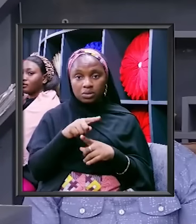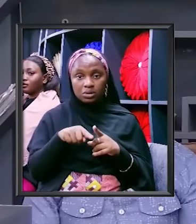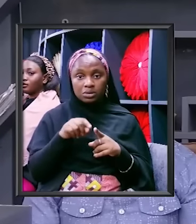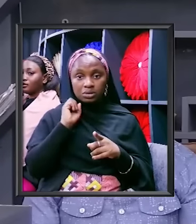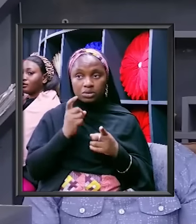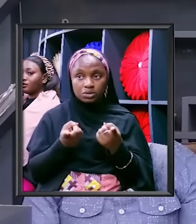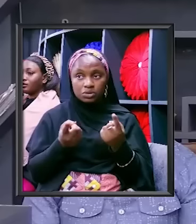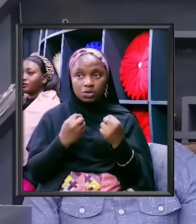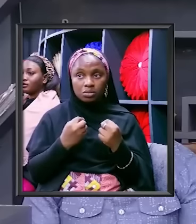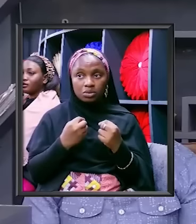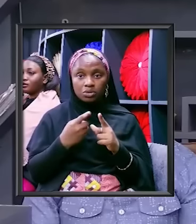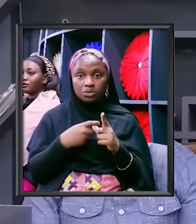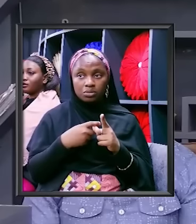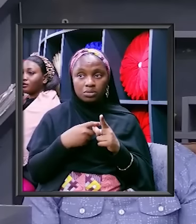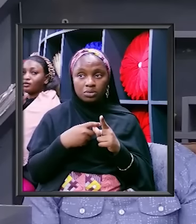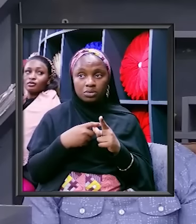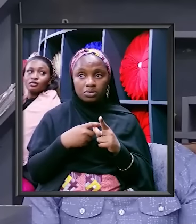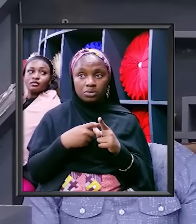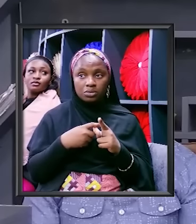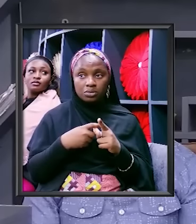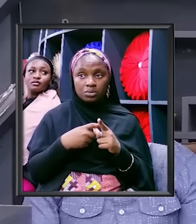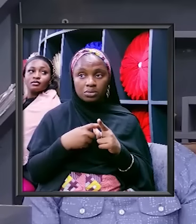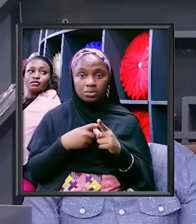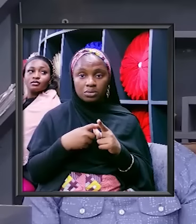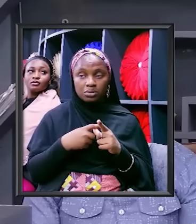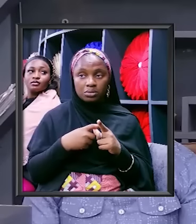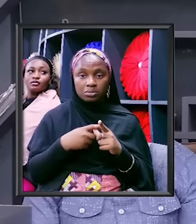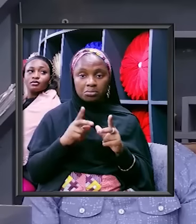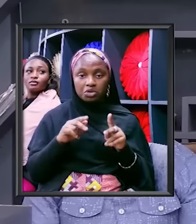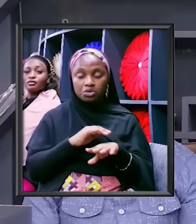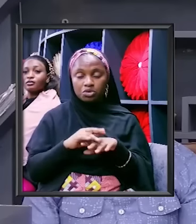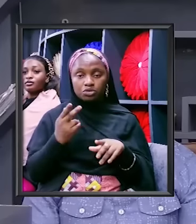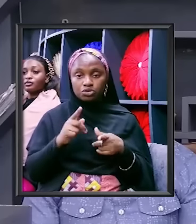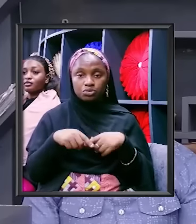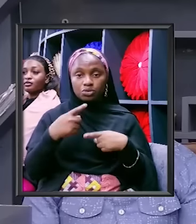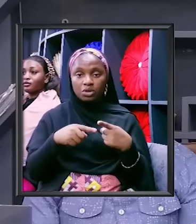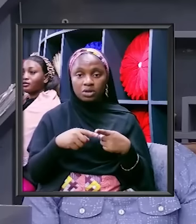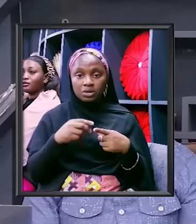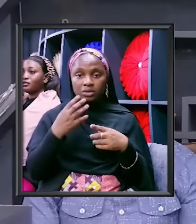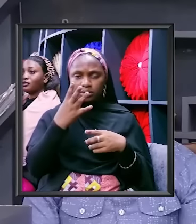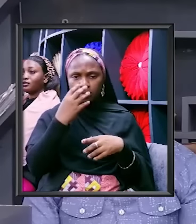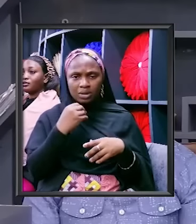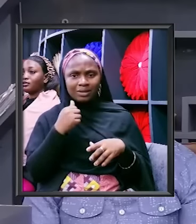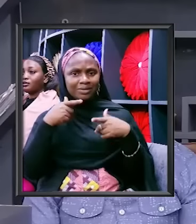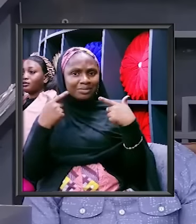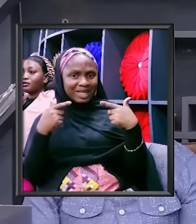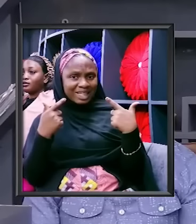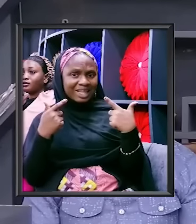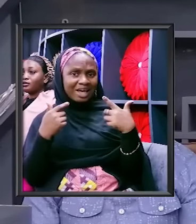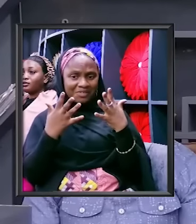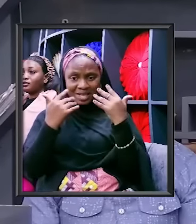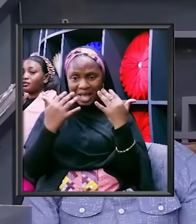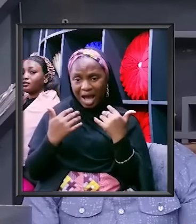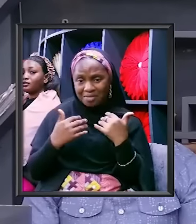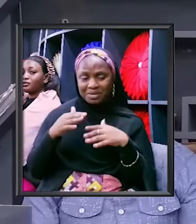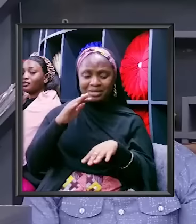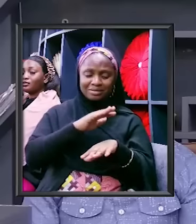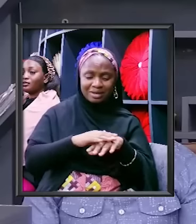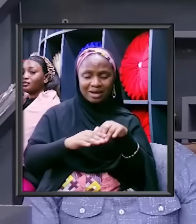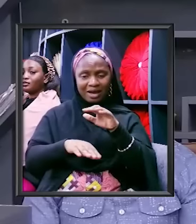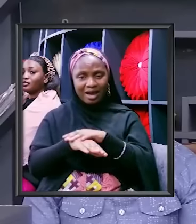like this, from beginning of the corridor to the end, people know they go hide. Now, so they go, they come, they smile, they laugh, they go, they pat them for back, they shake